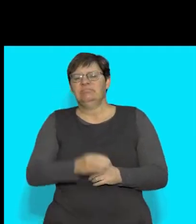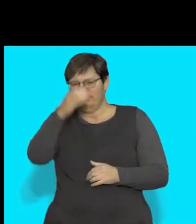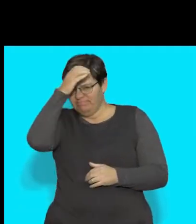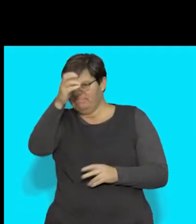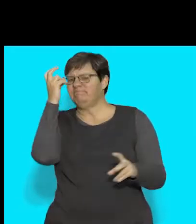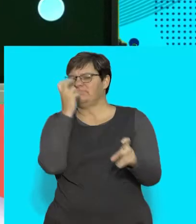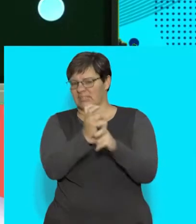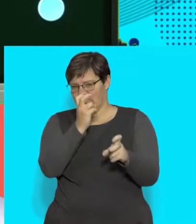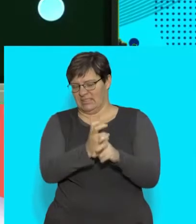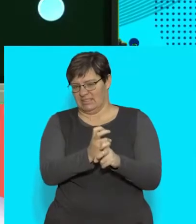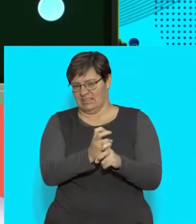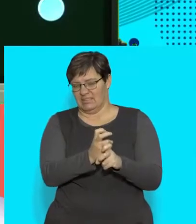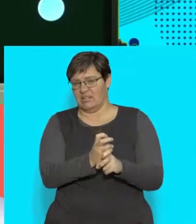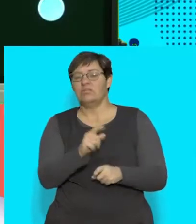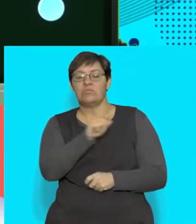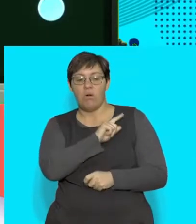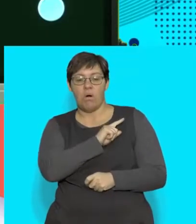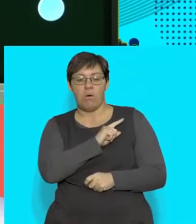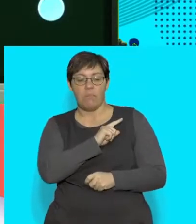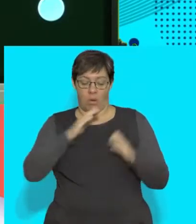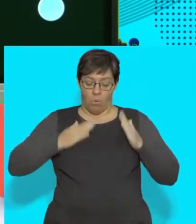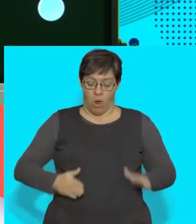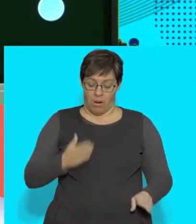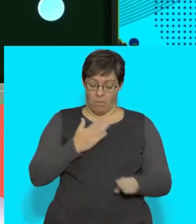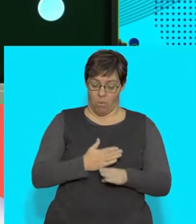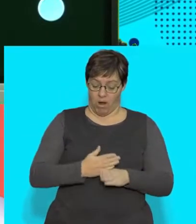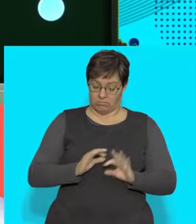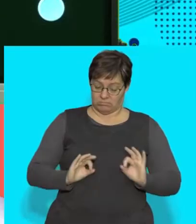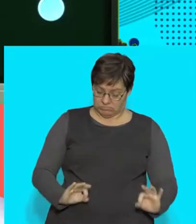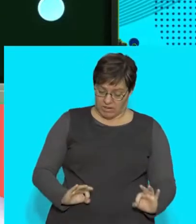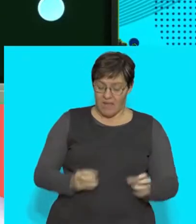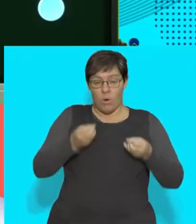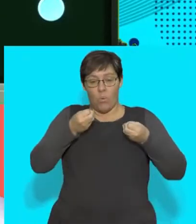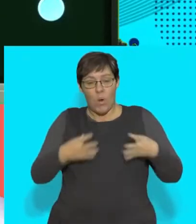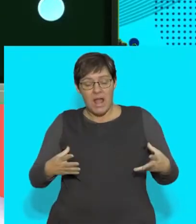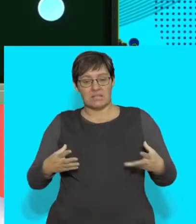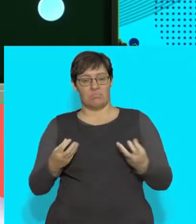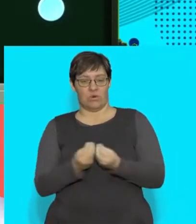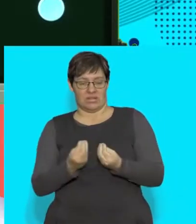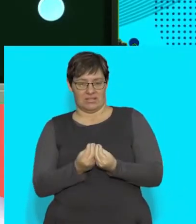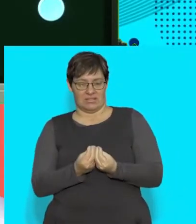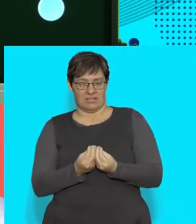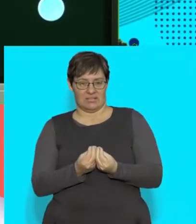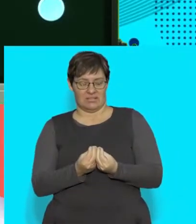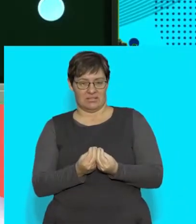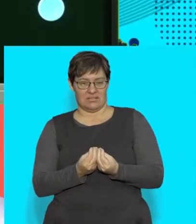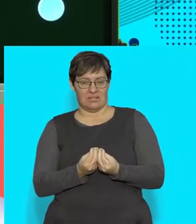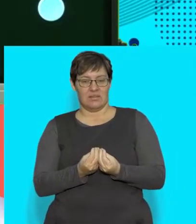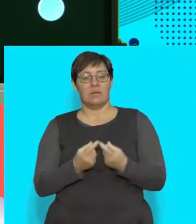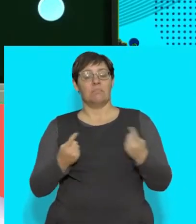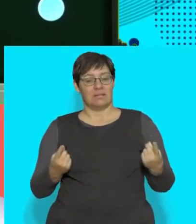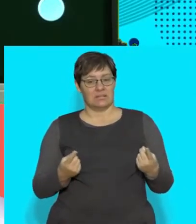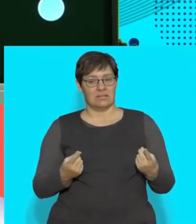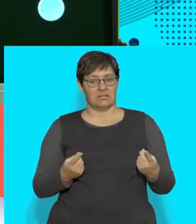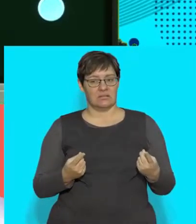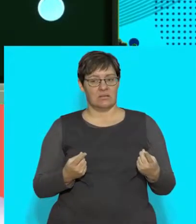work properly, we produce these waste products, but to work properly, we need to get rid of these waste products. So what are we going